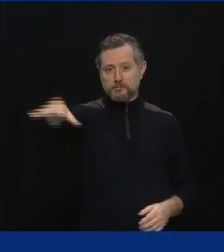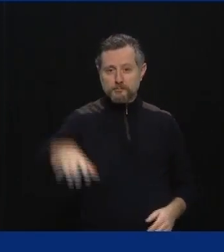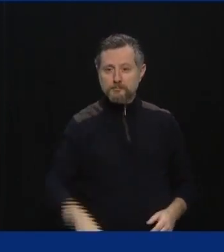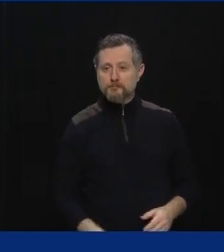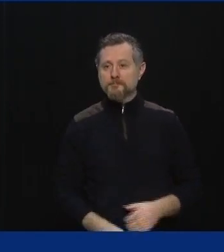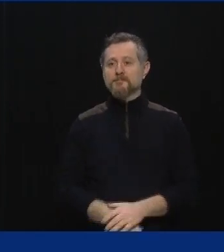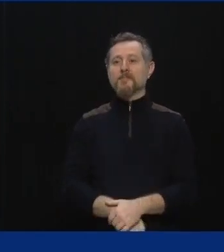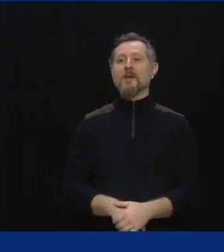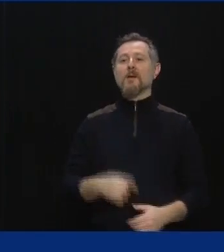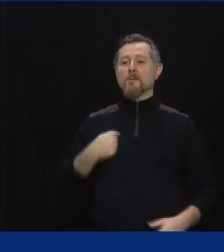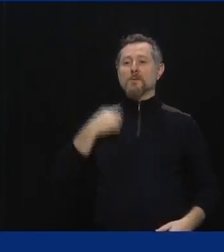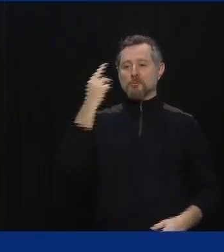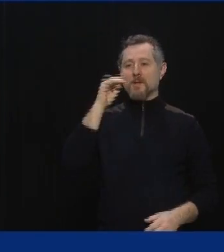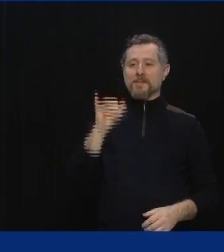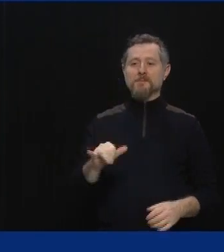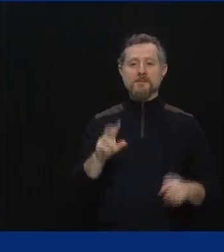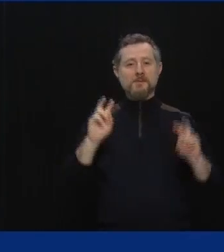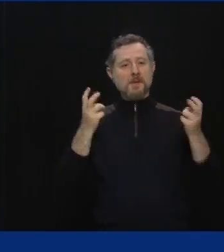this title is.